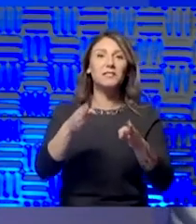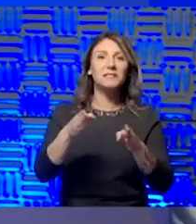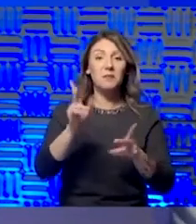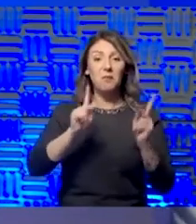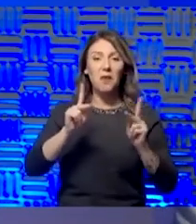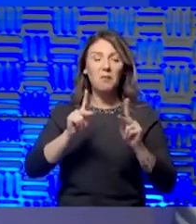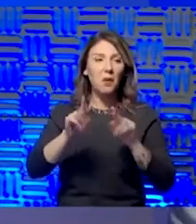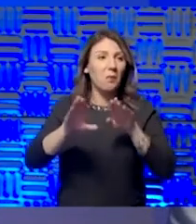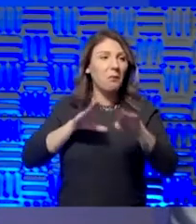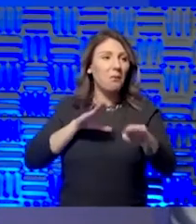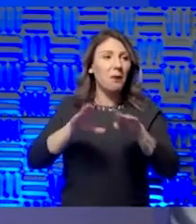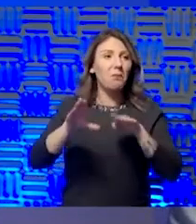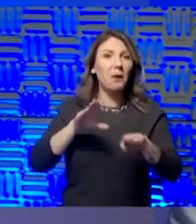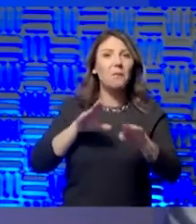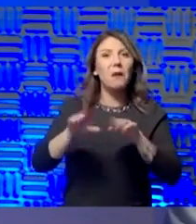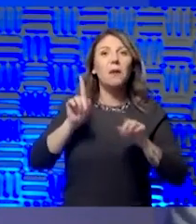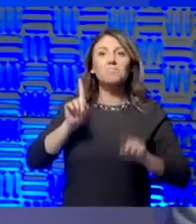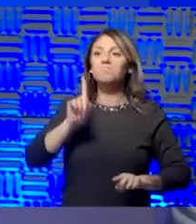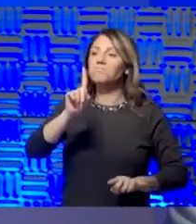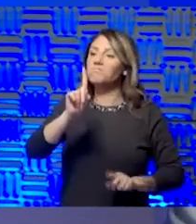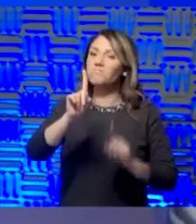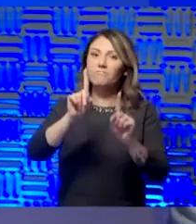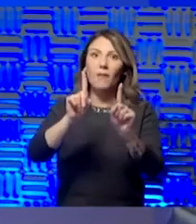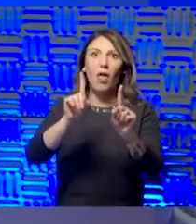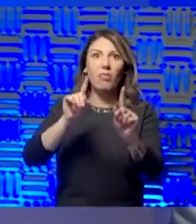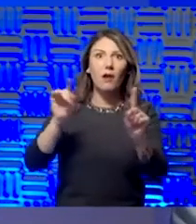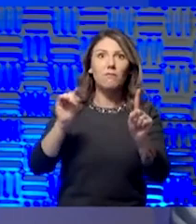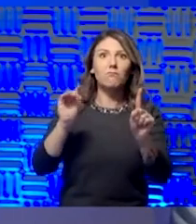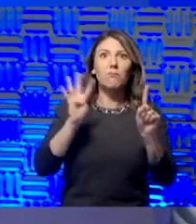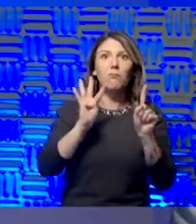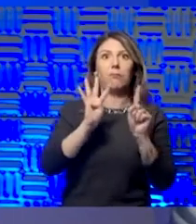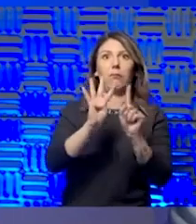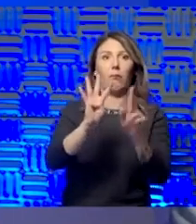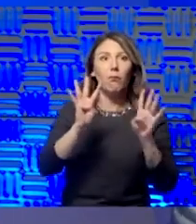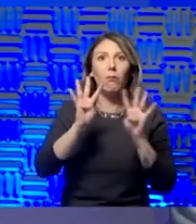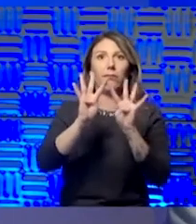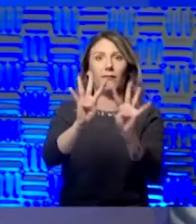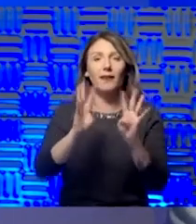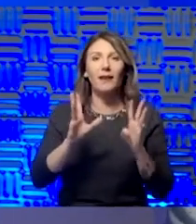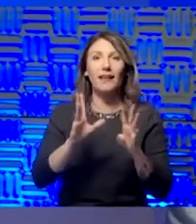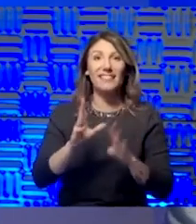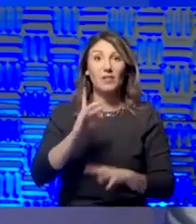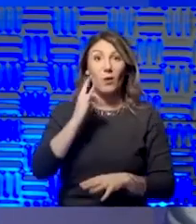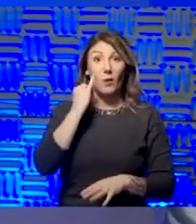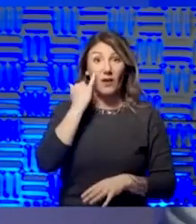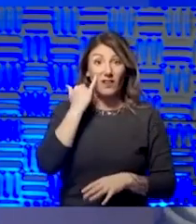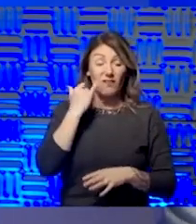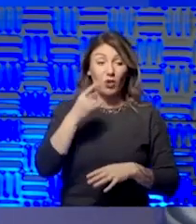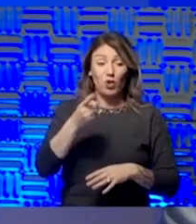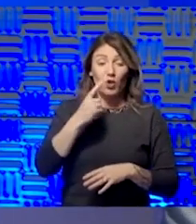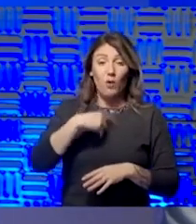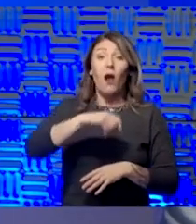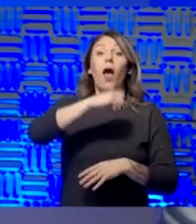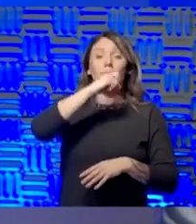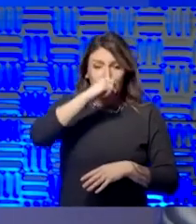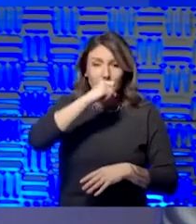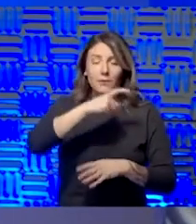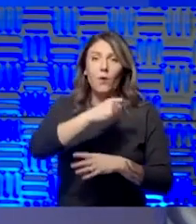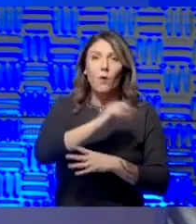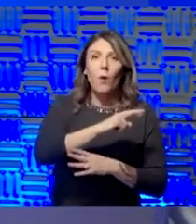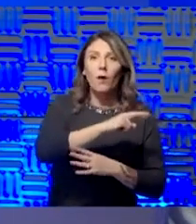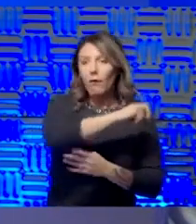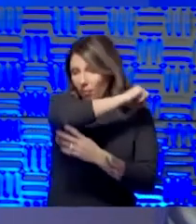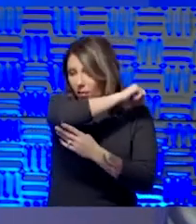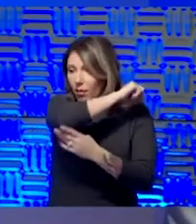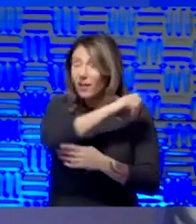Those protests generally have a lot of people. So even if the droplets are falling to the ground, if you are sneezing and coughing, chances are, if you're close